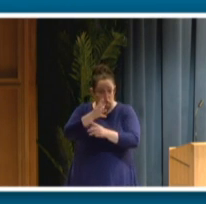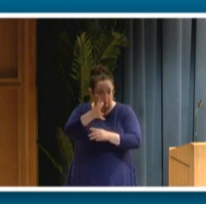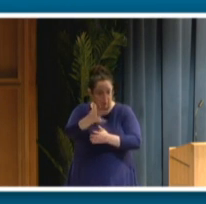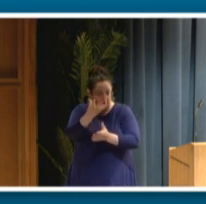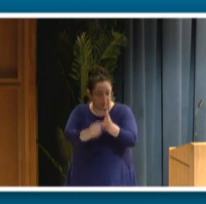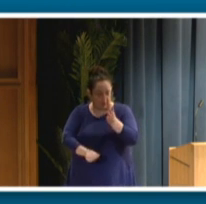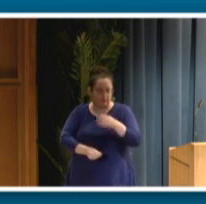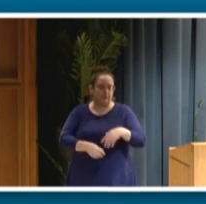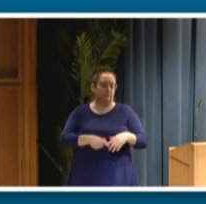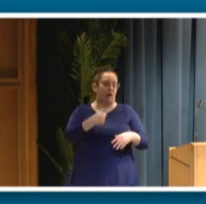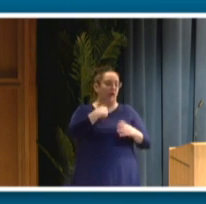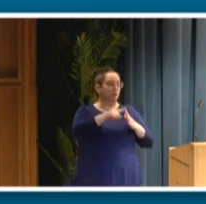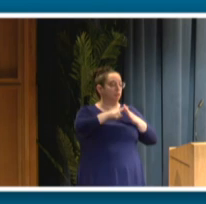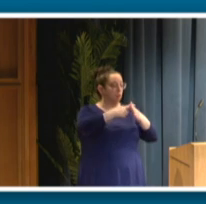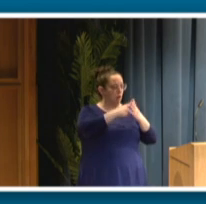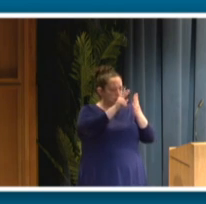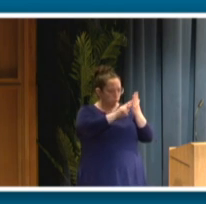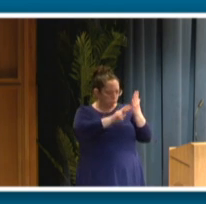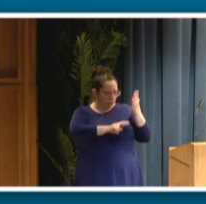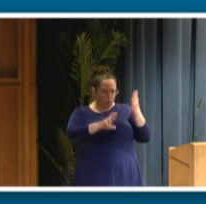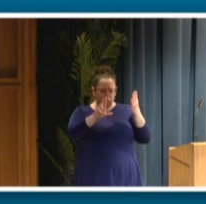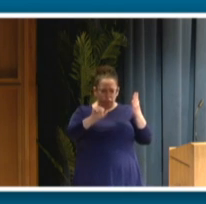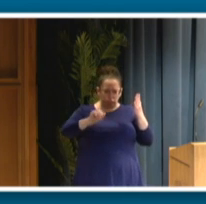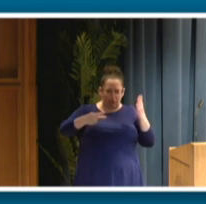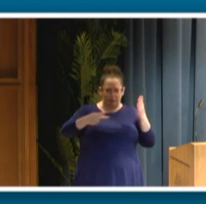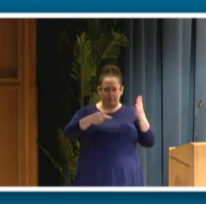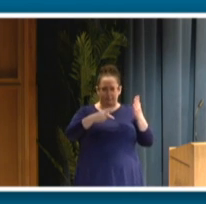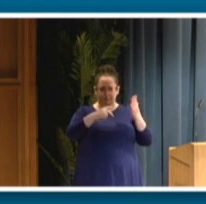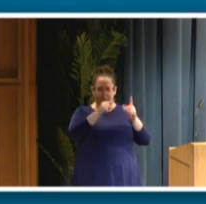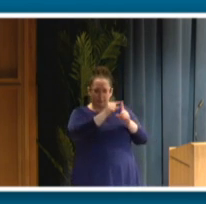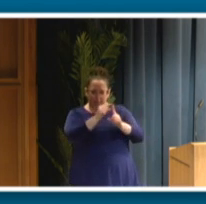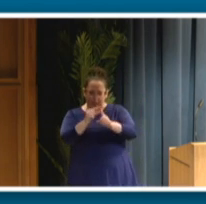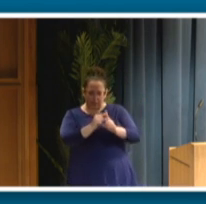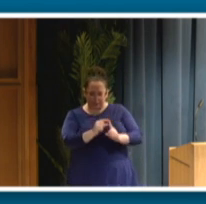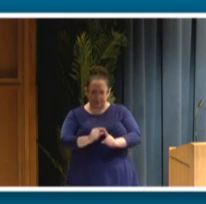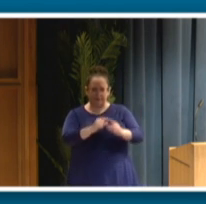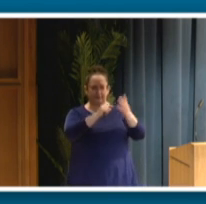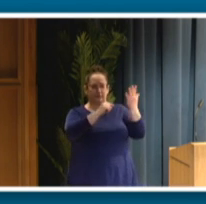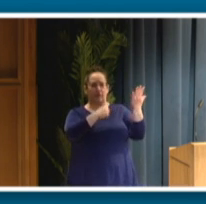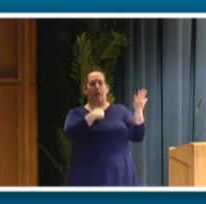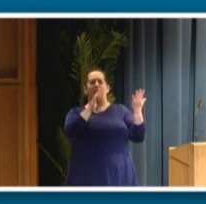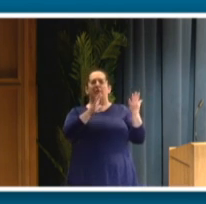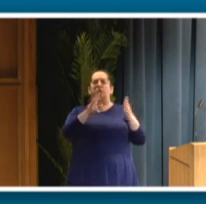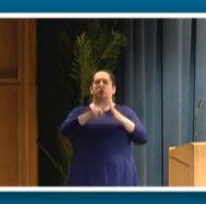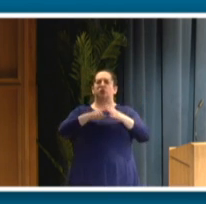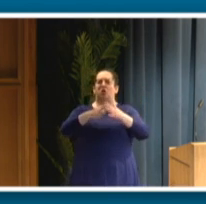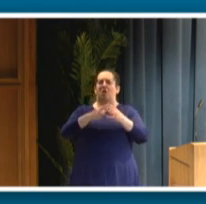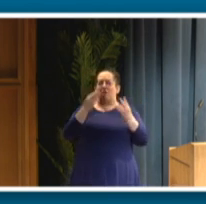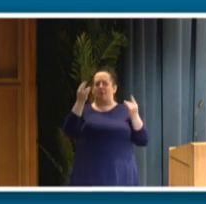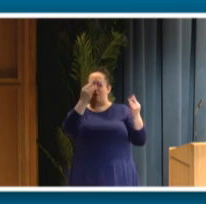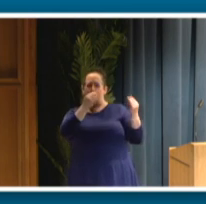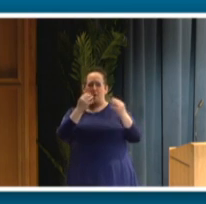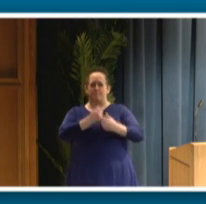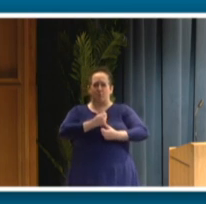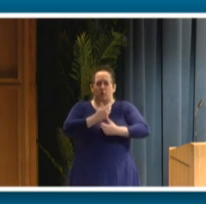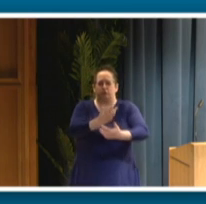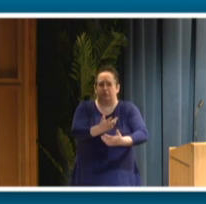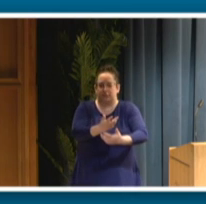of introduces me to poetry. So when grandma dies, I know what to do. Mm. Right? Express